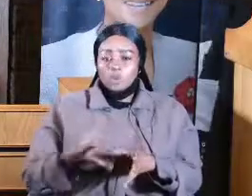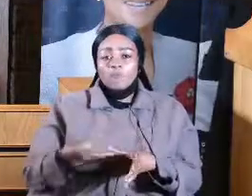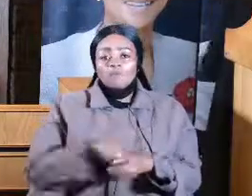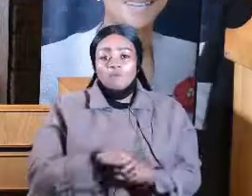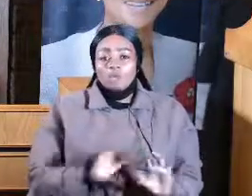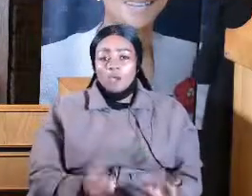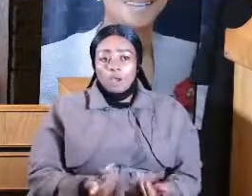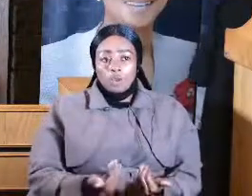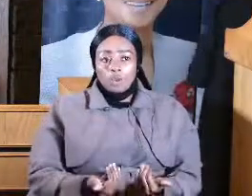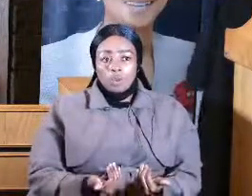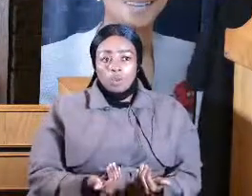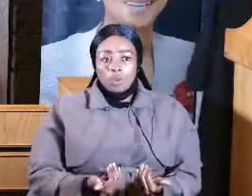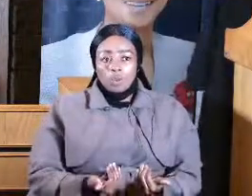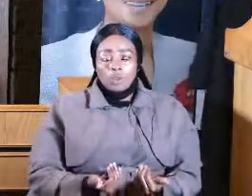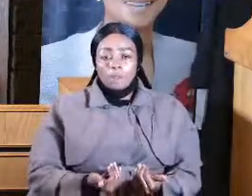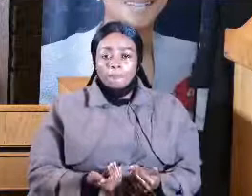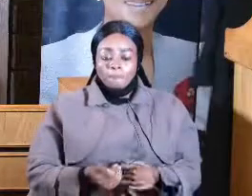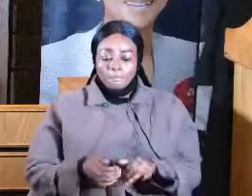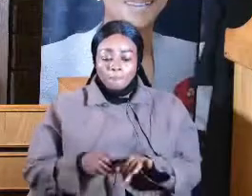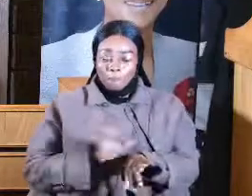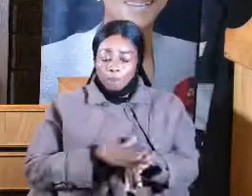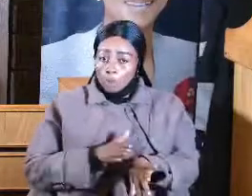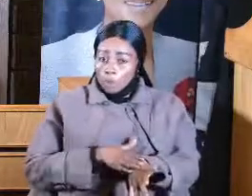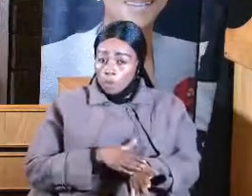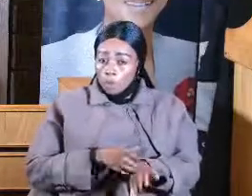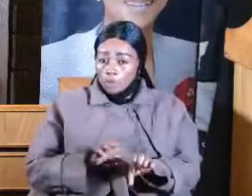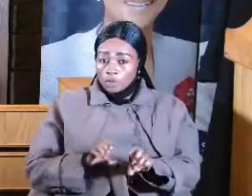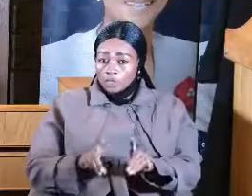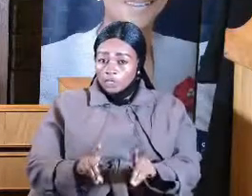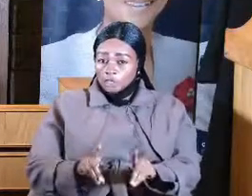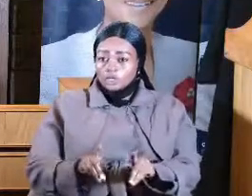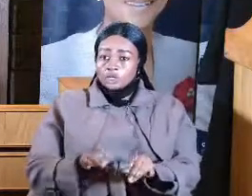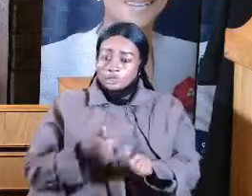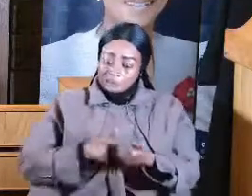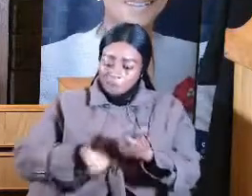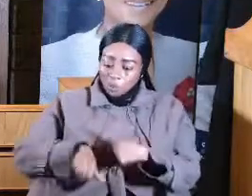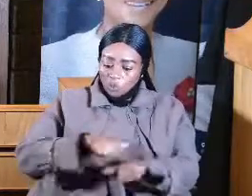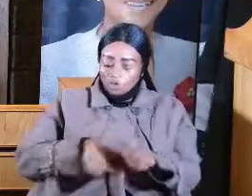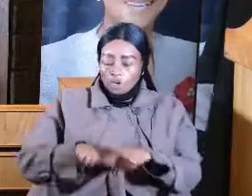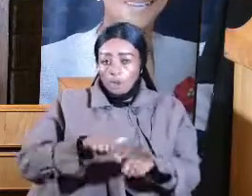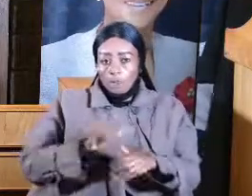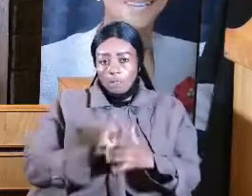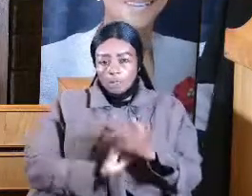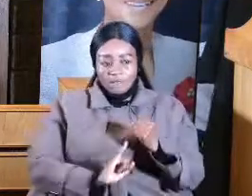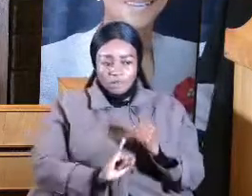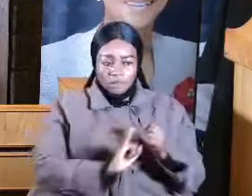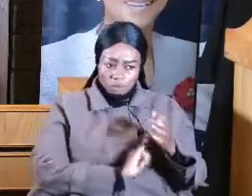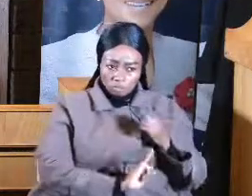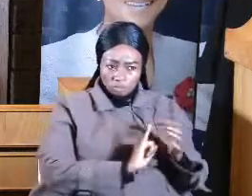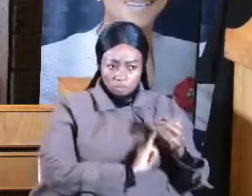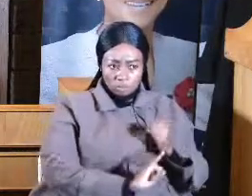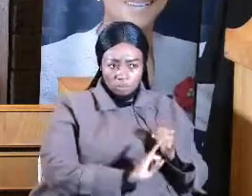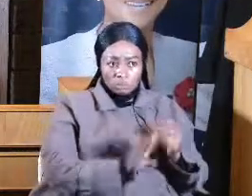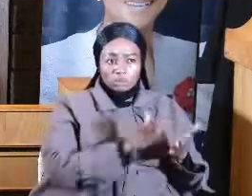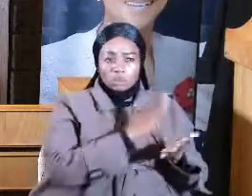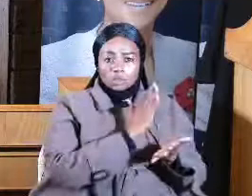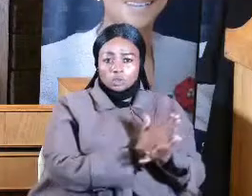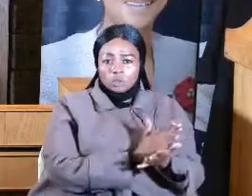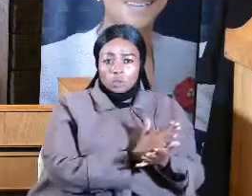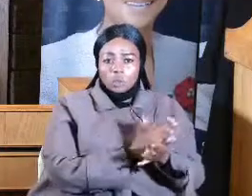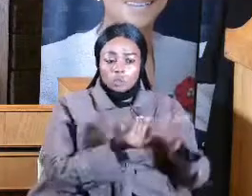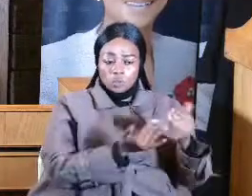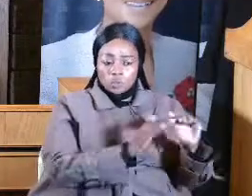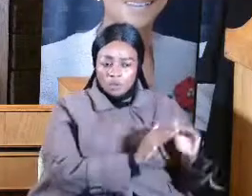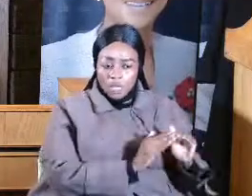significant functions of education in a society are to socialize individuals, to enable the continuity of the